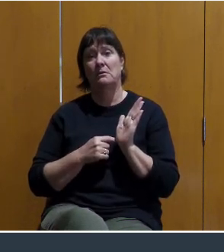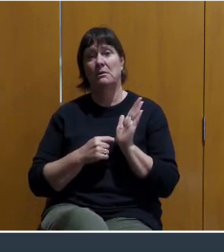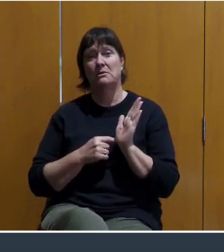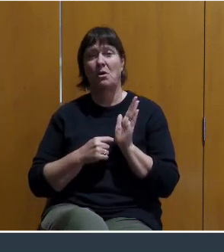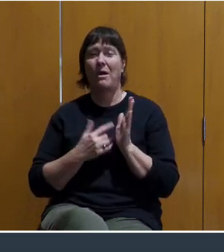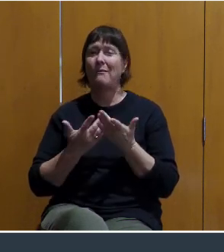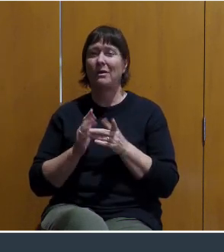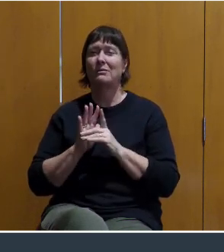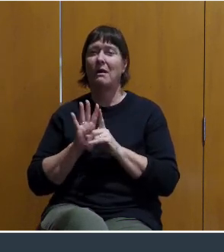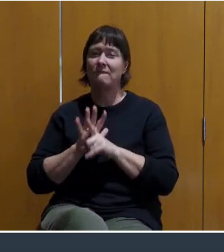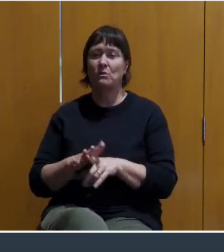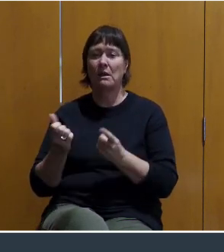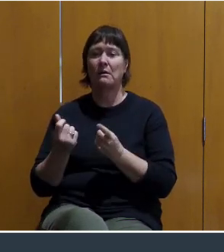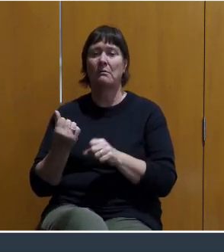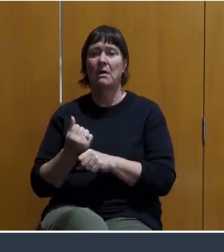that.